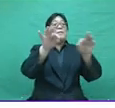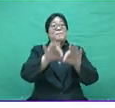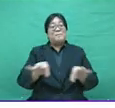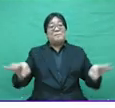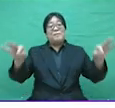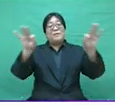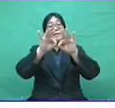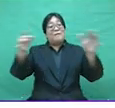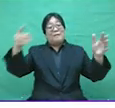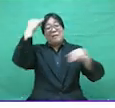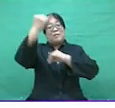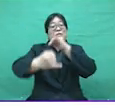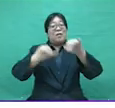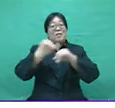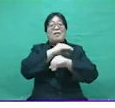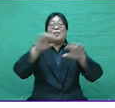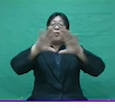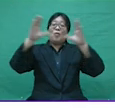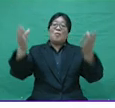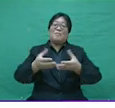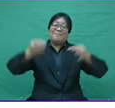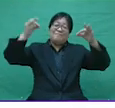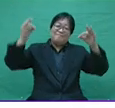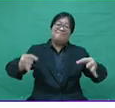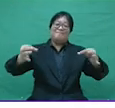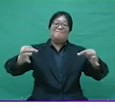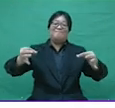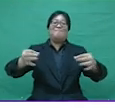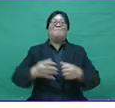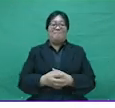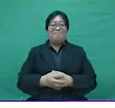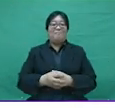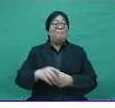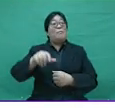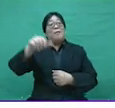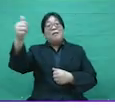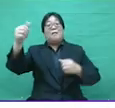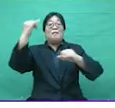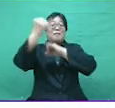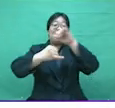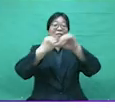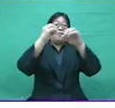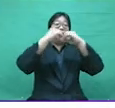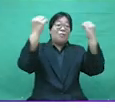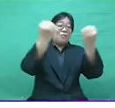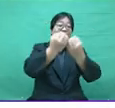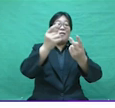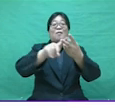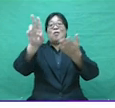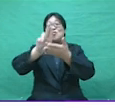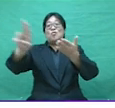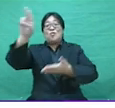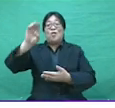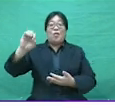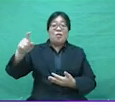key also for international and global decision makers. The other international organization, the